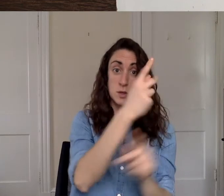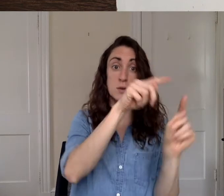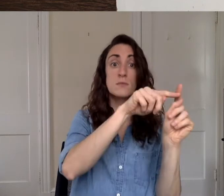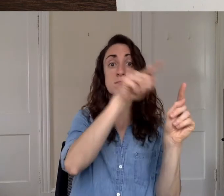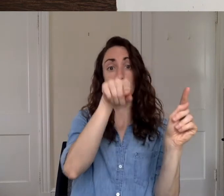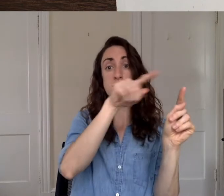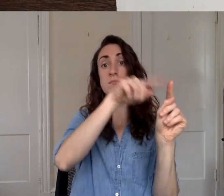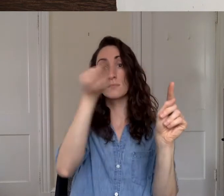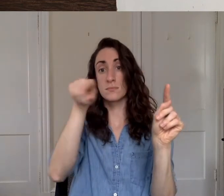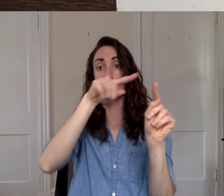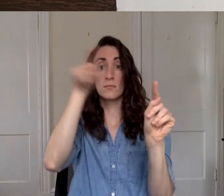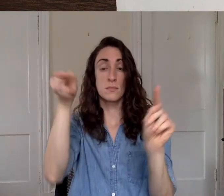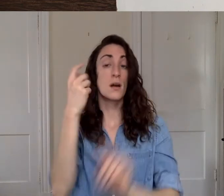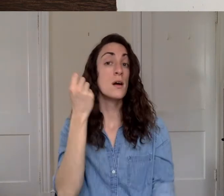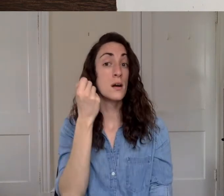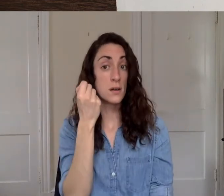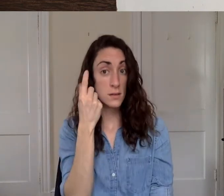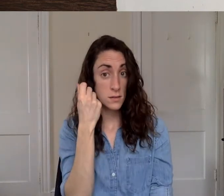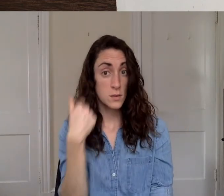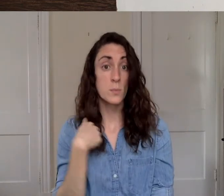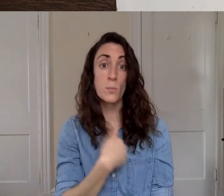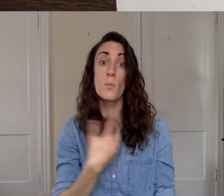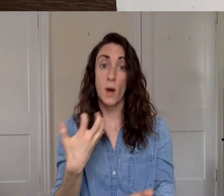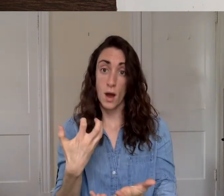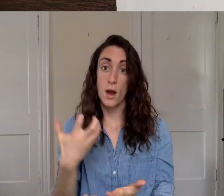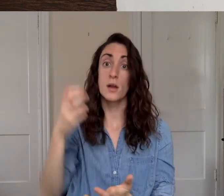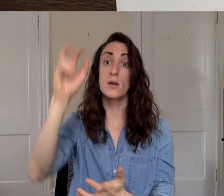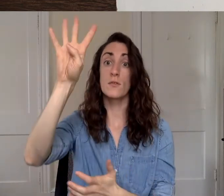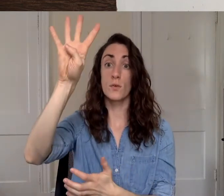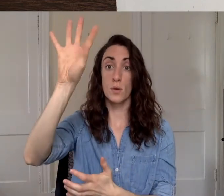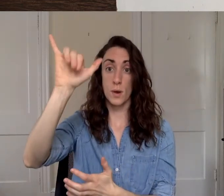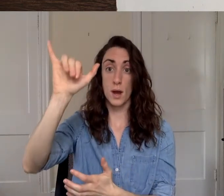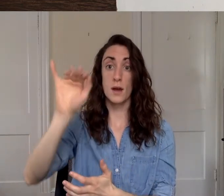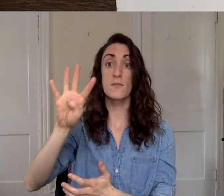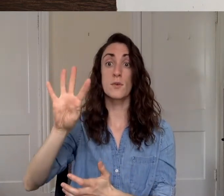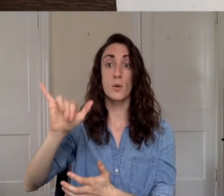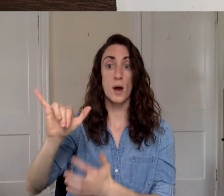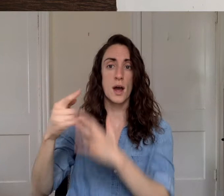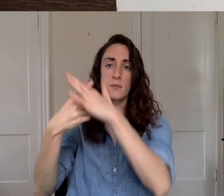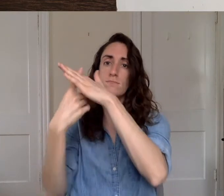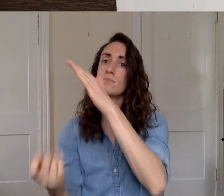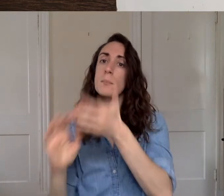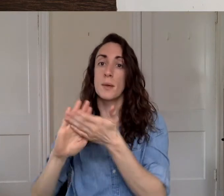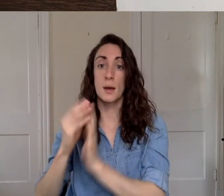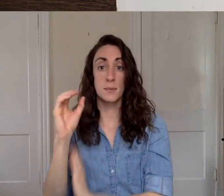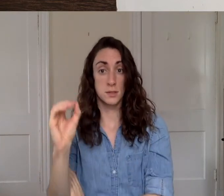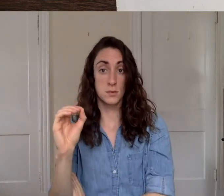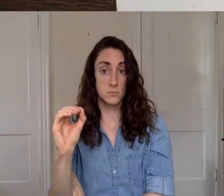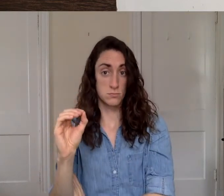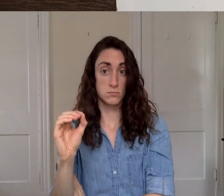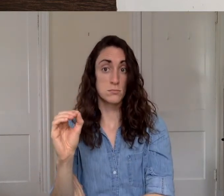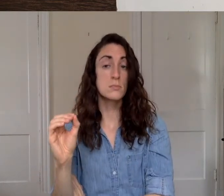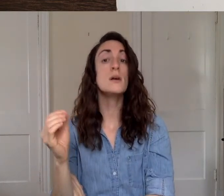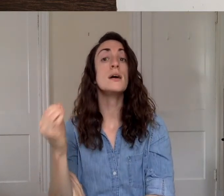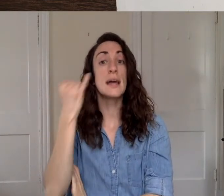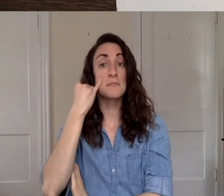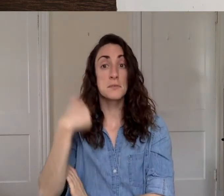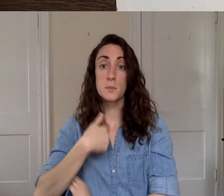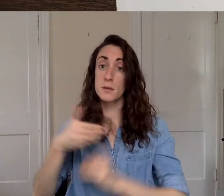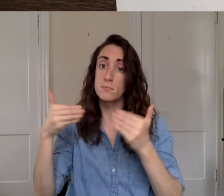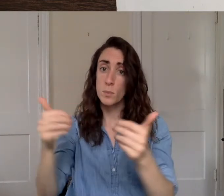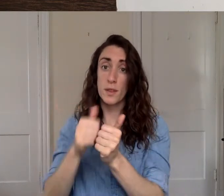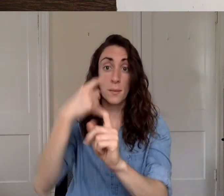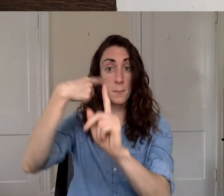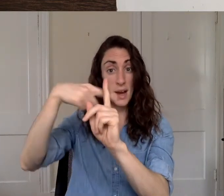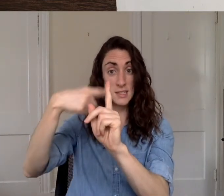from the other in order to eliminate that y. But if we use a negative 2 and distribute that across both sides of the equation, we'll save a step because